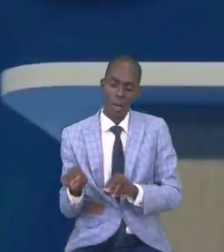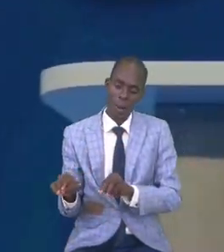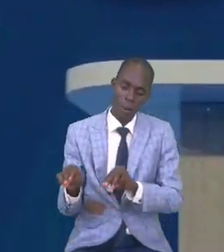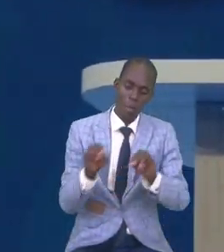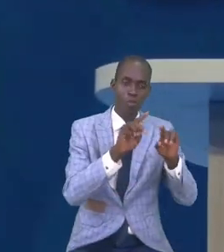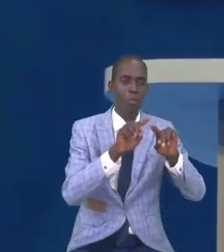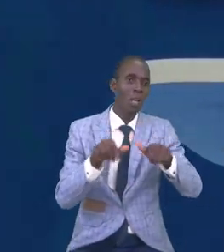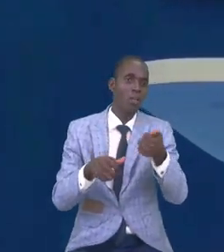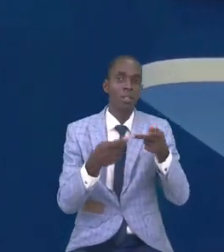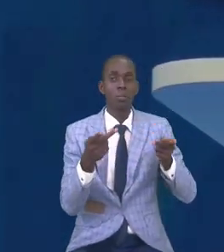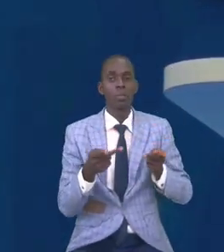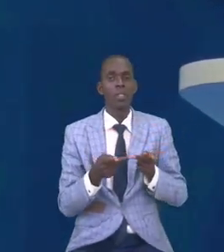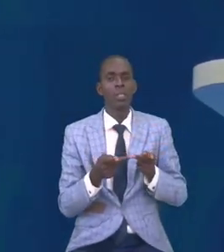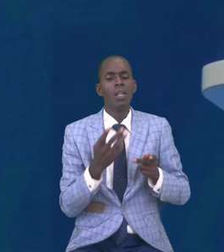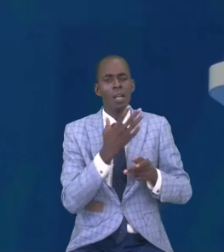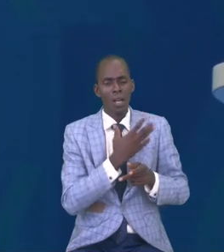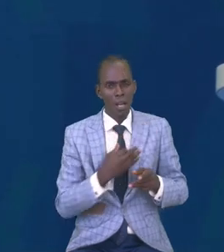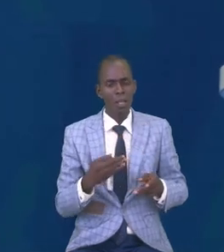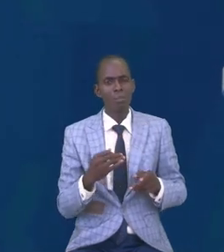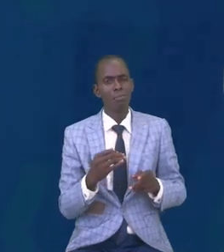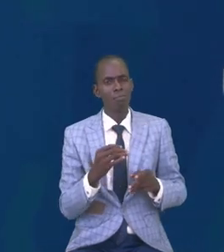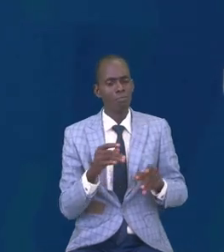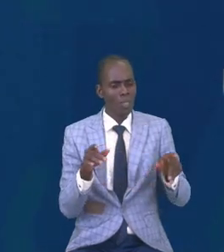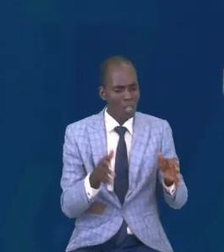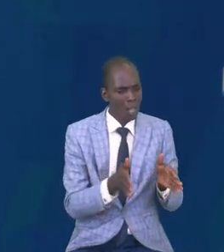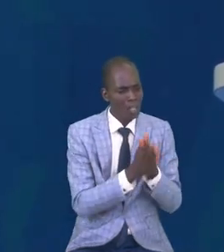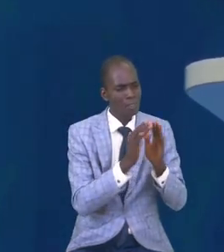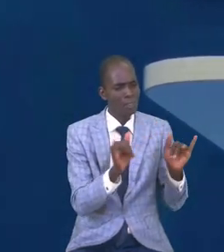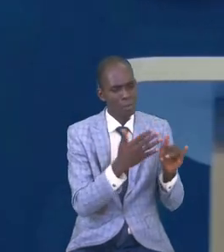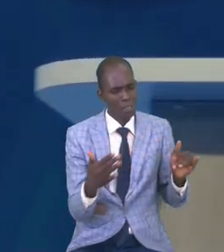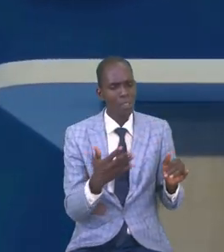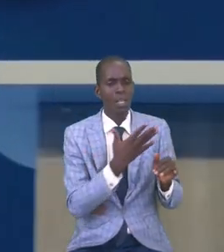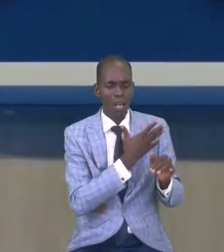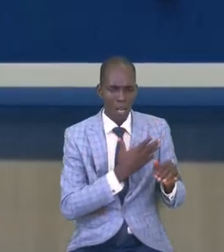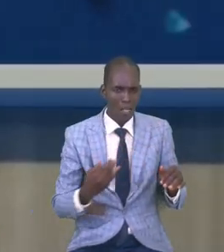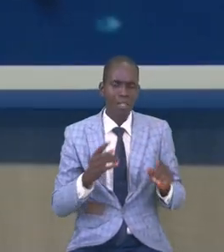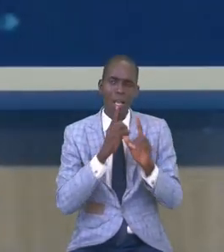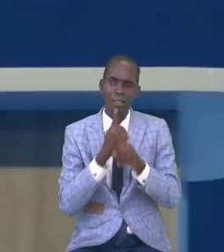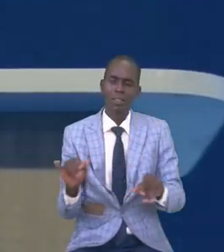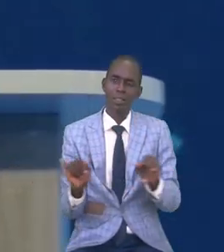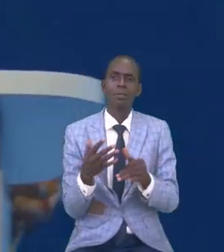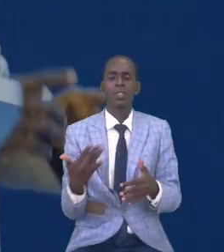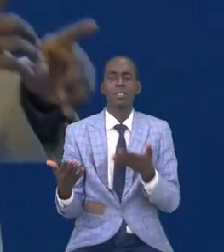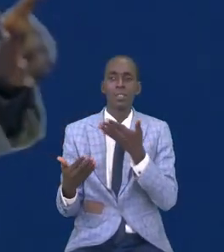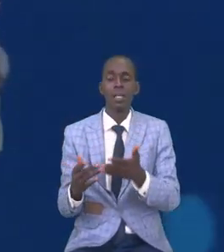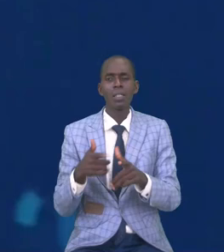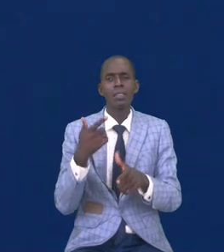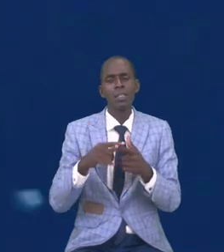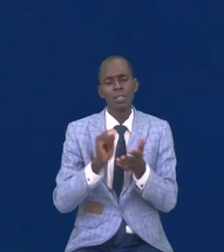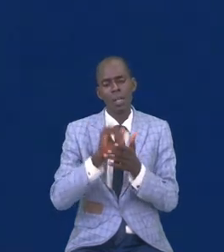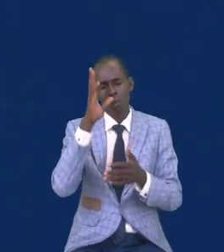place and repeated the same, and he told him the same thing. And eventually he realized there is